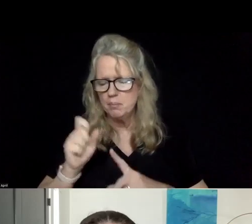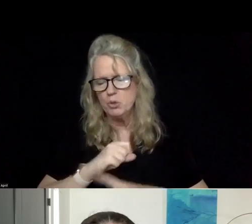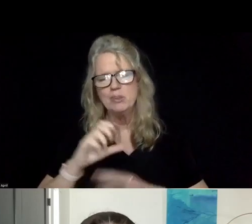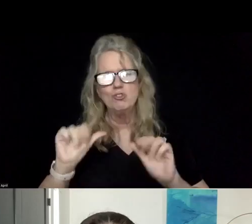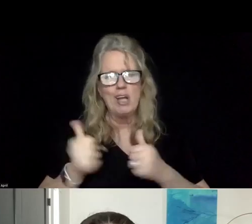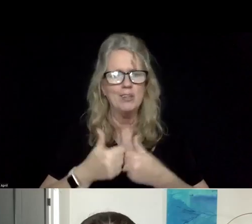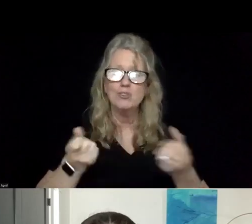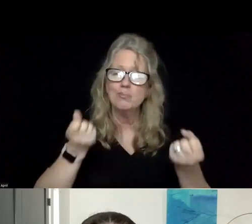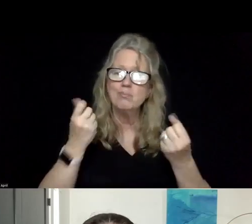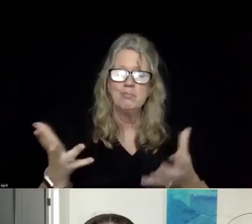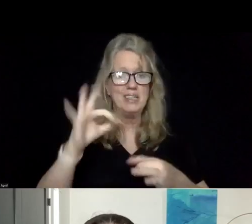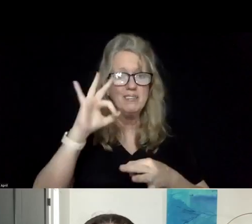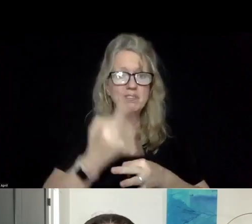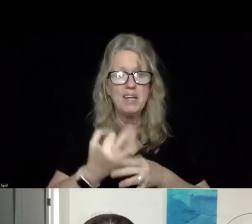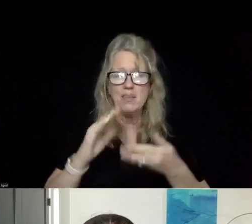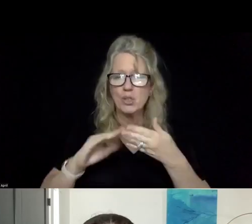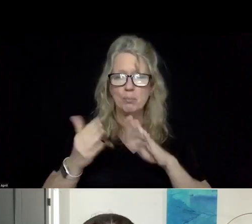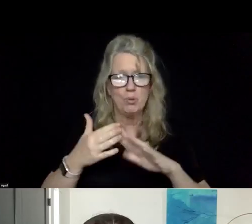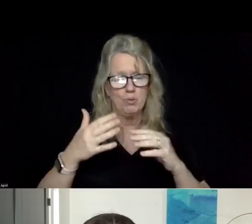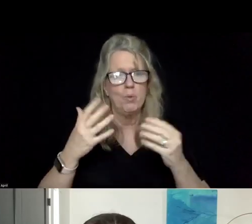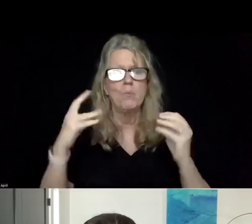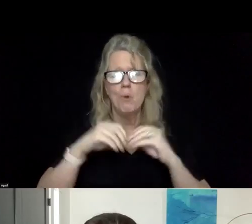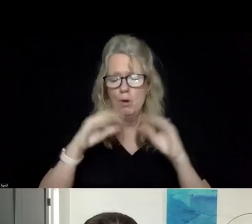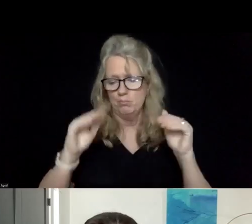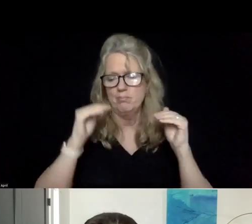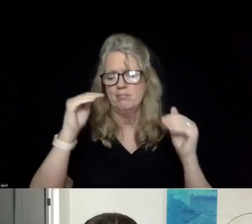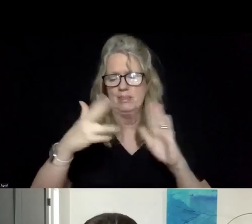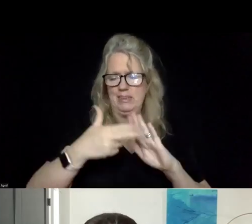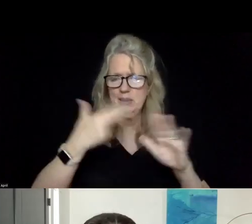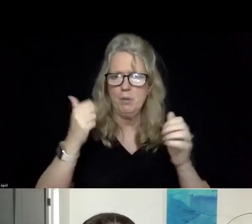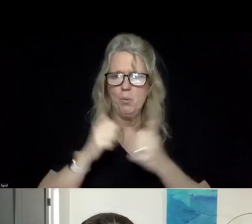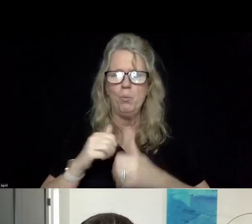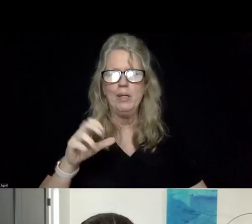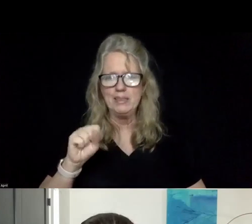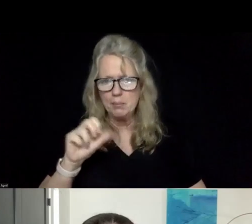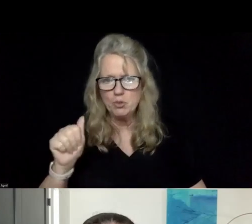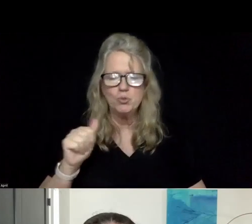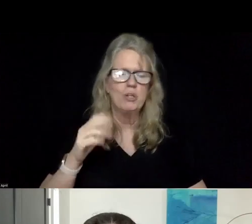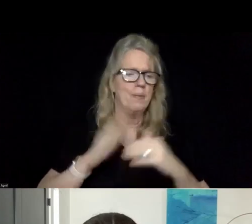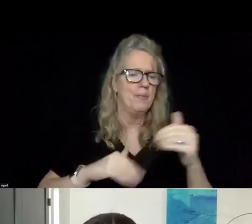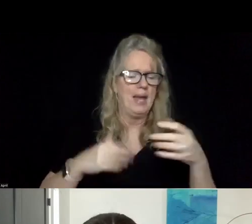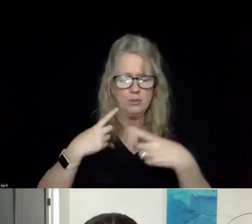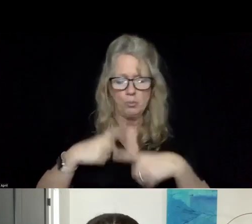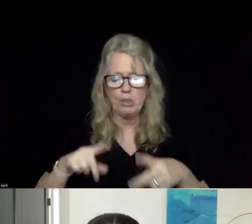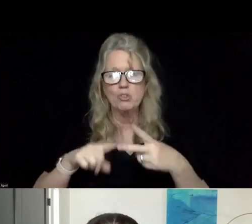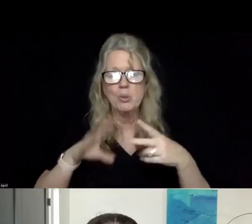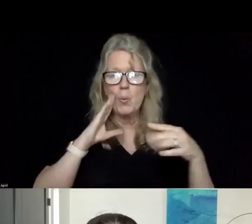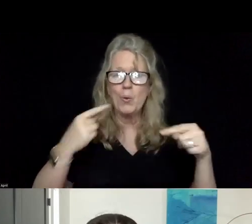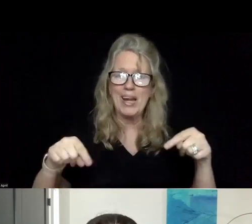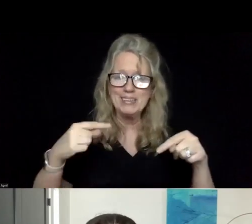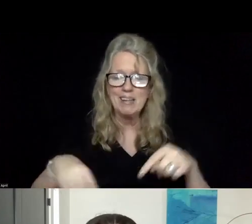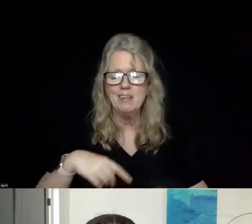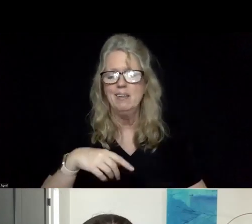unfortunately, in many faith communities, there's a higher level of stigma around substance use than depression or anxiety.